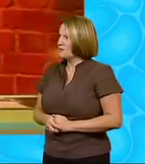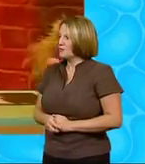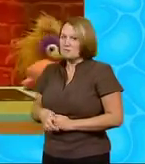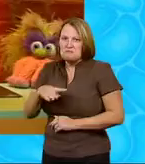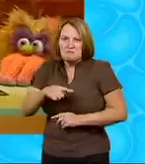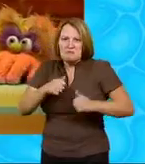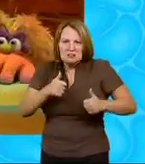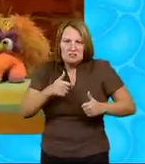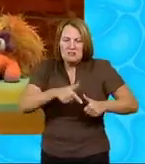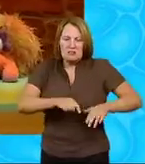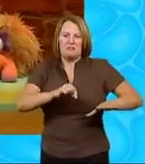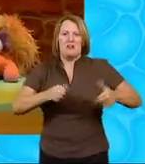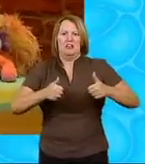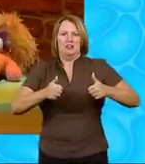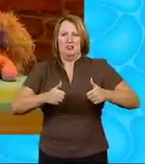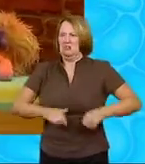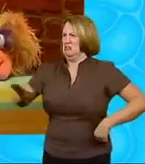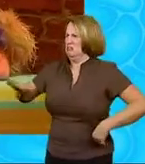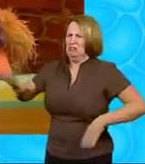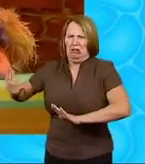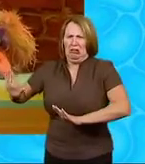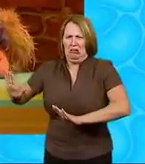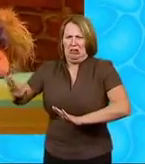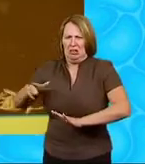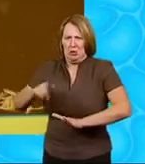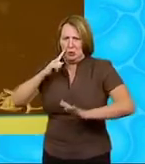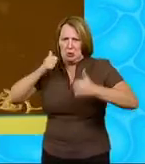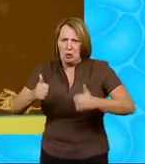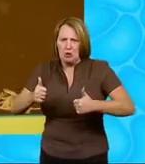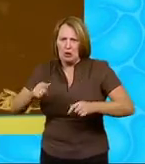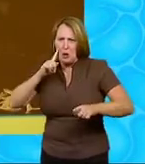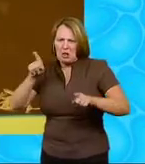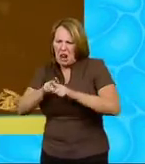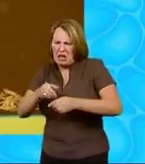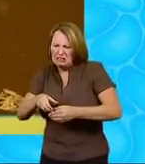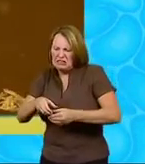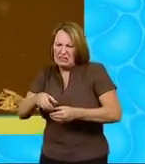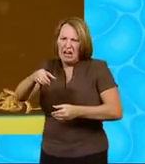fish. Oh, Scribble, that looks really good. It's just like,